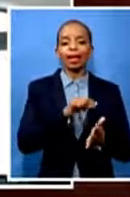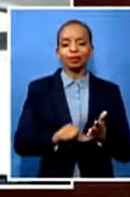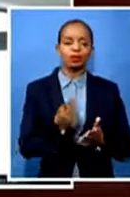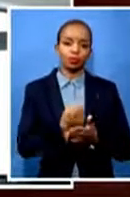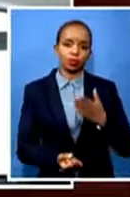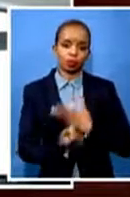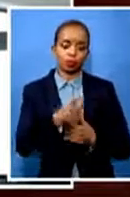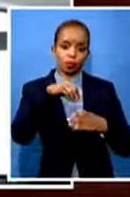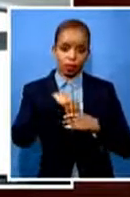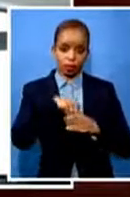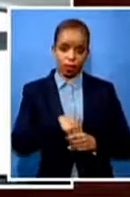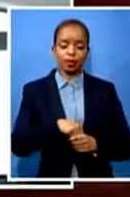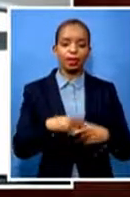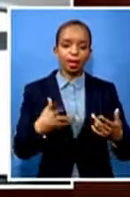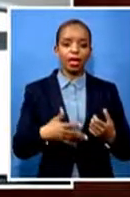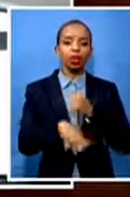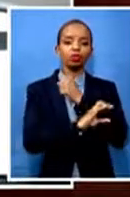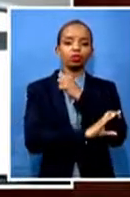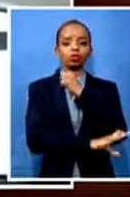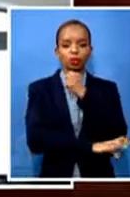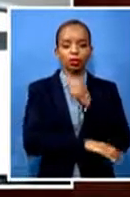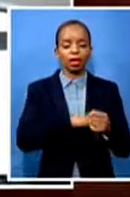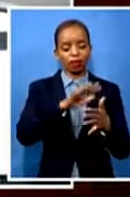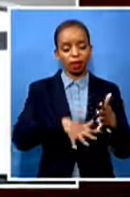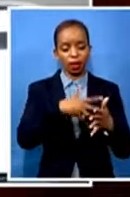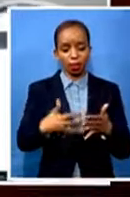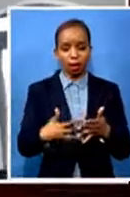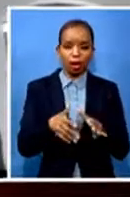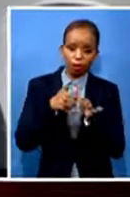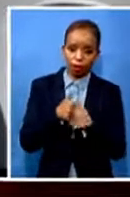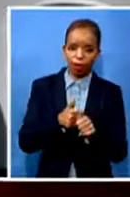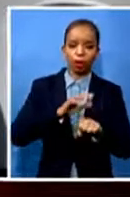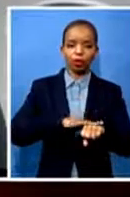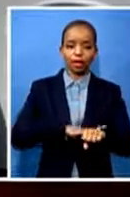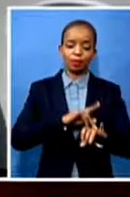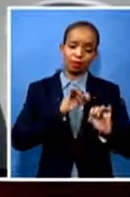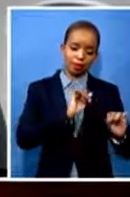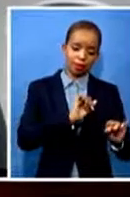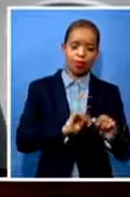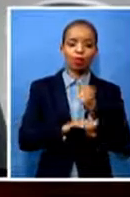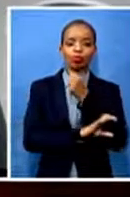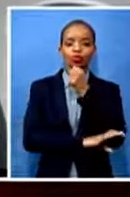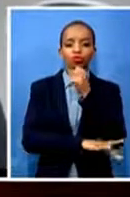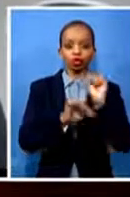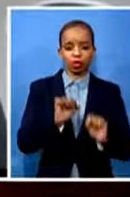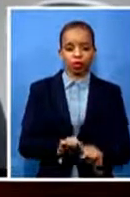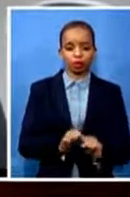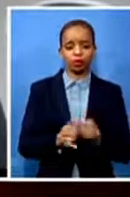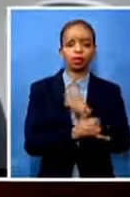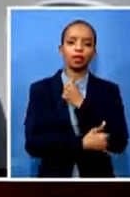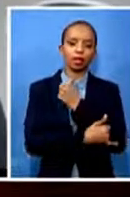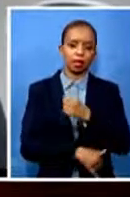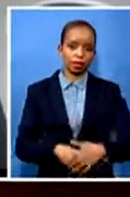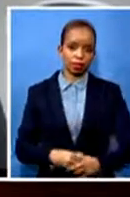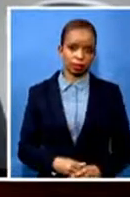the constitution of the country. So I want to talk process. The wards are configured every 5 years